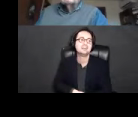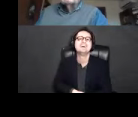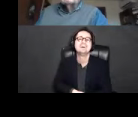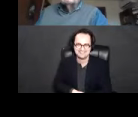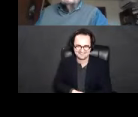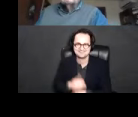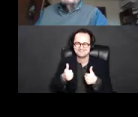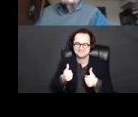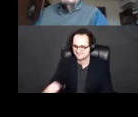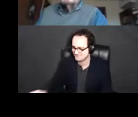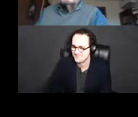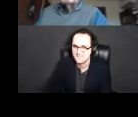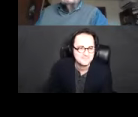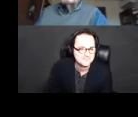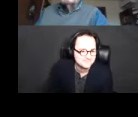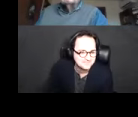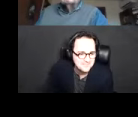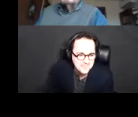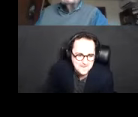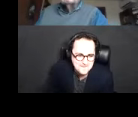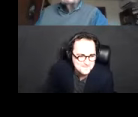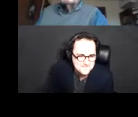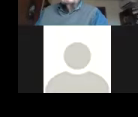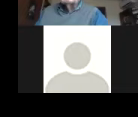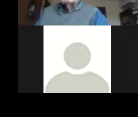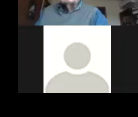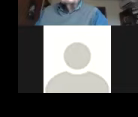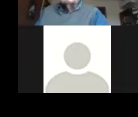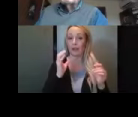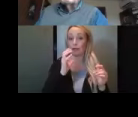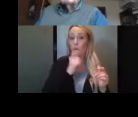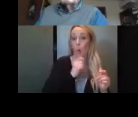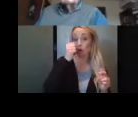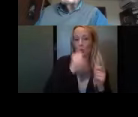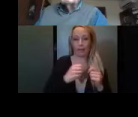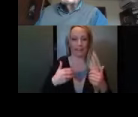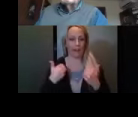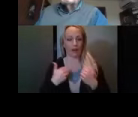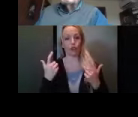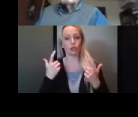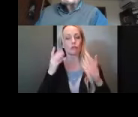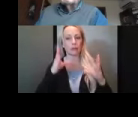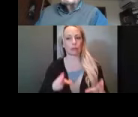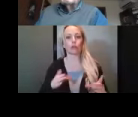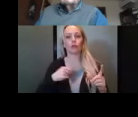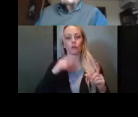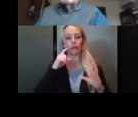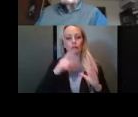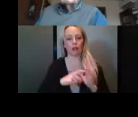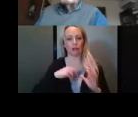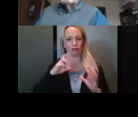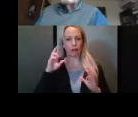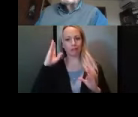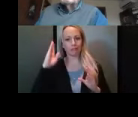When we compare the younger subjects with the older subjects, and the arrows on the right side here are showing how much